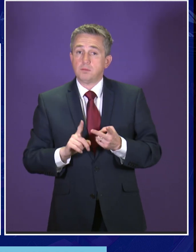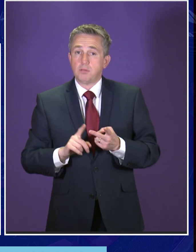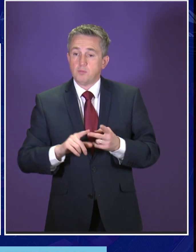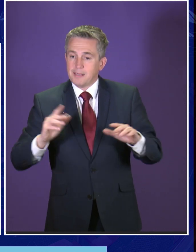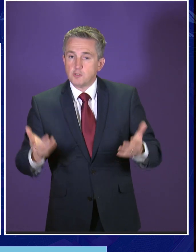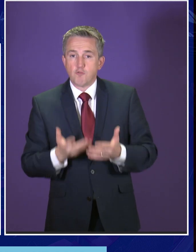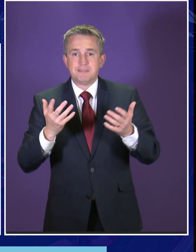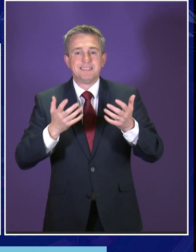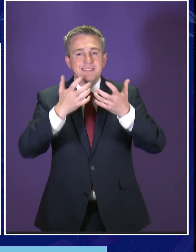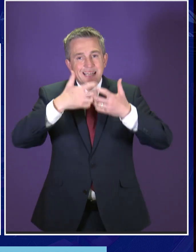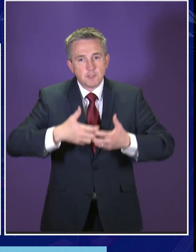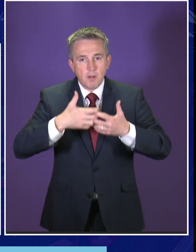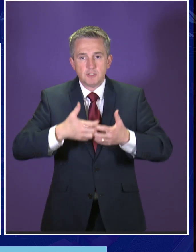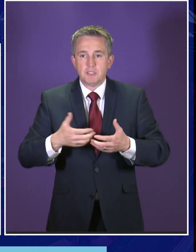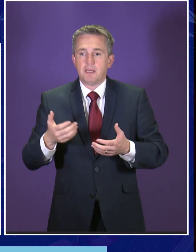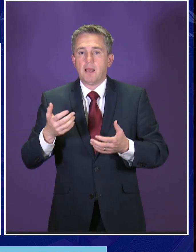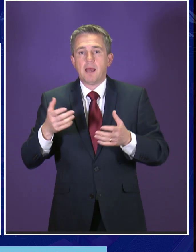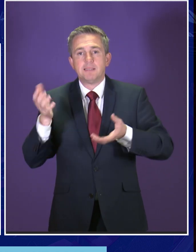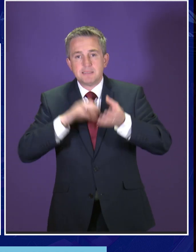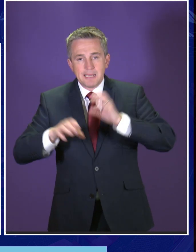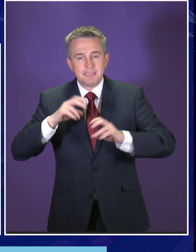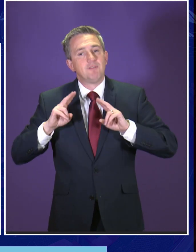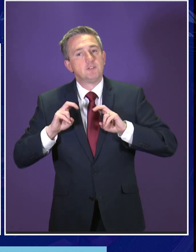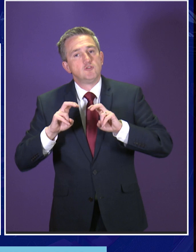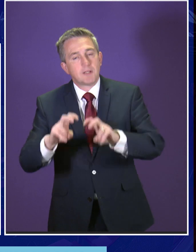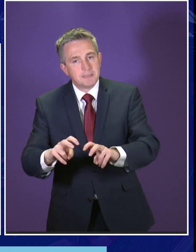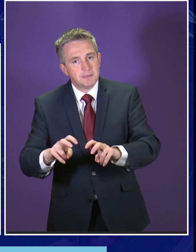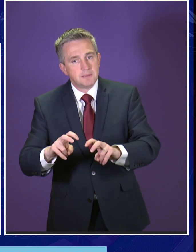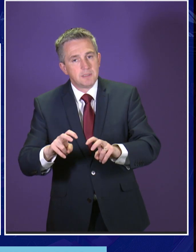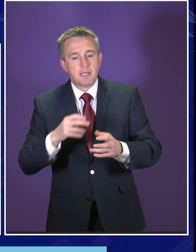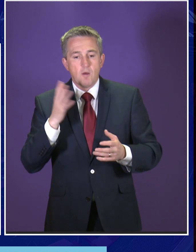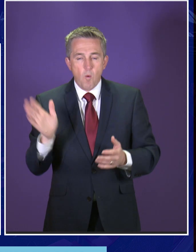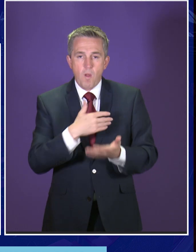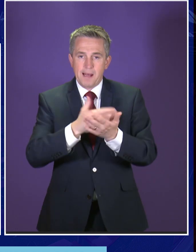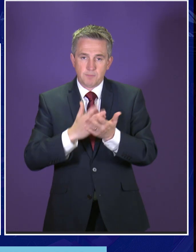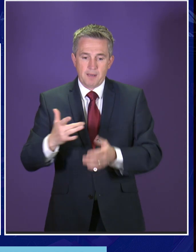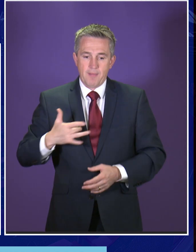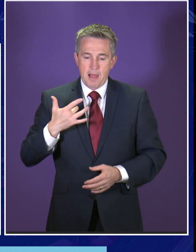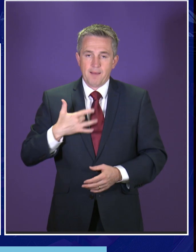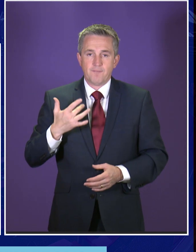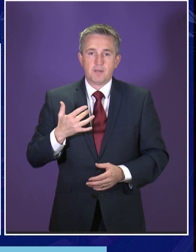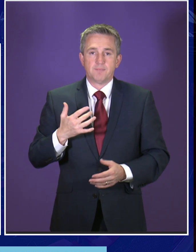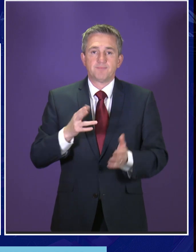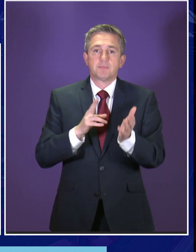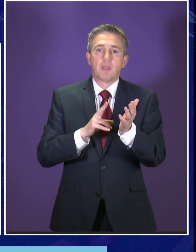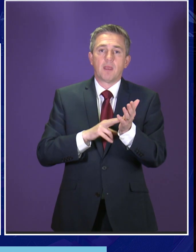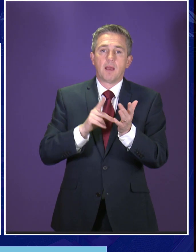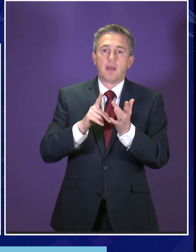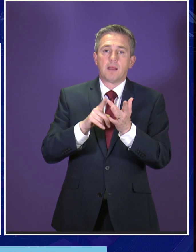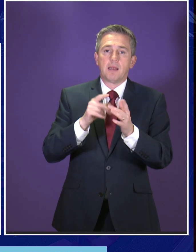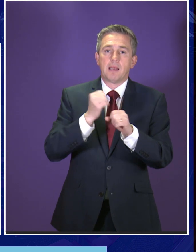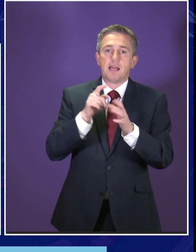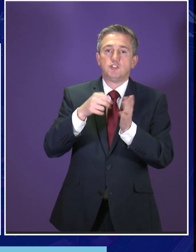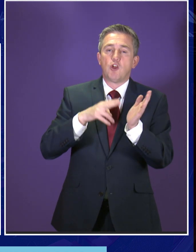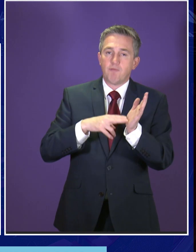and scientific studies in all spheres of our cultural life. Nigeria reaches our diverse